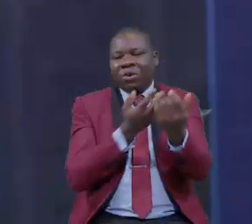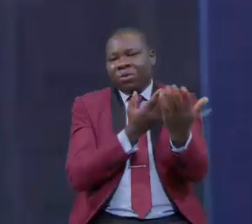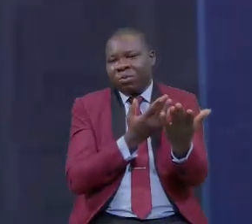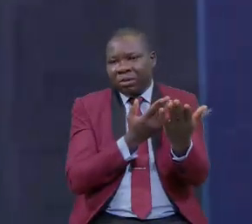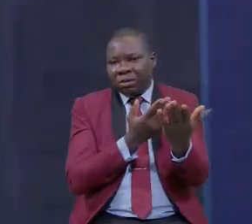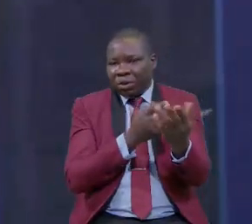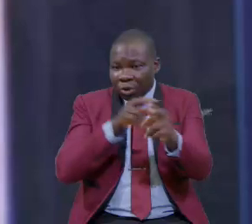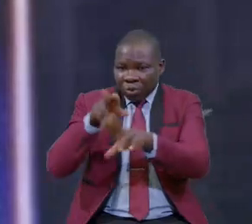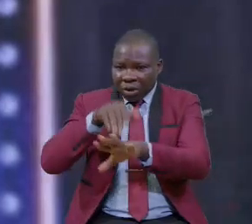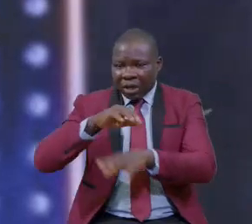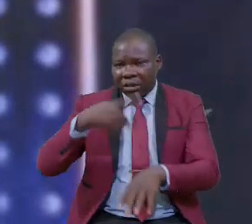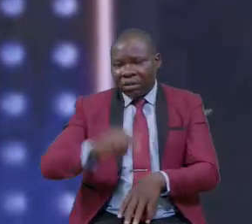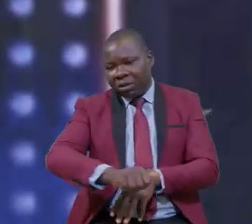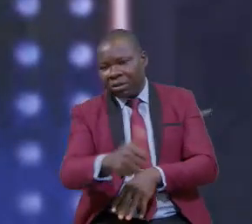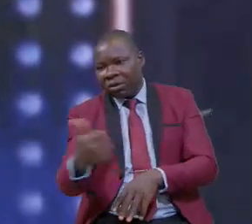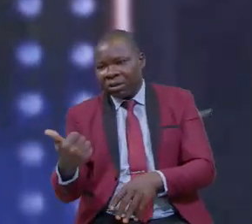side.